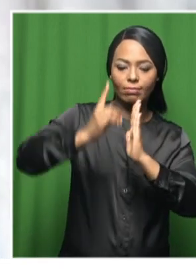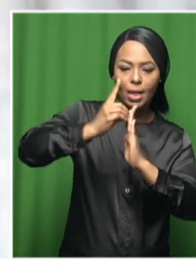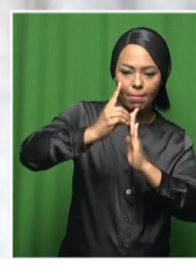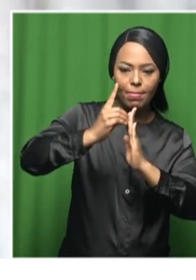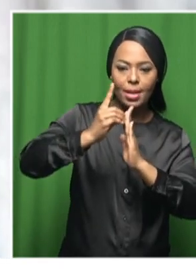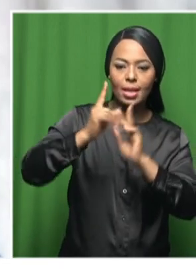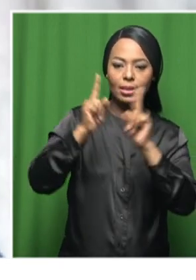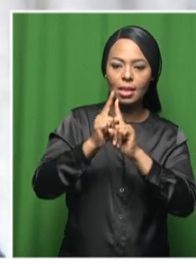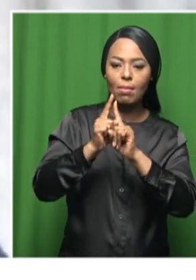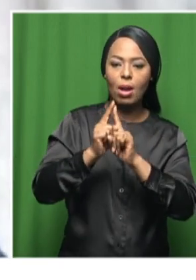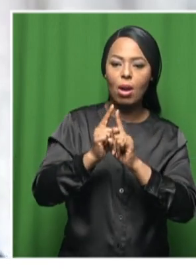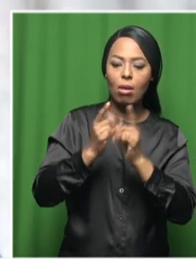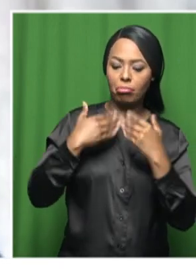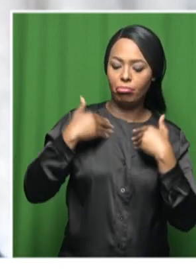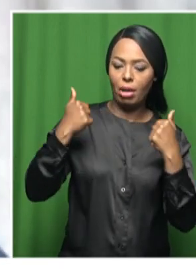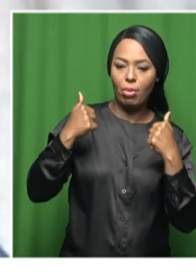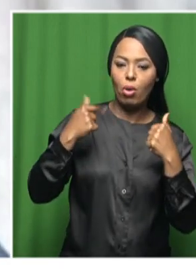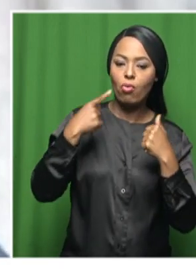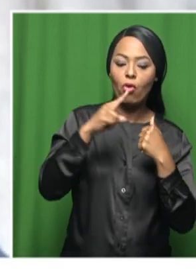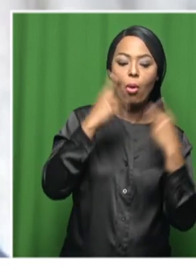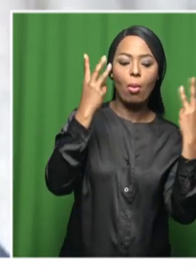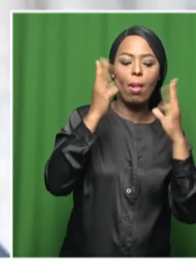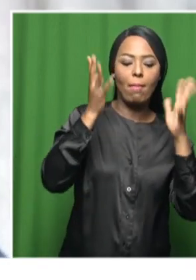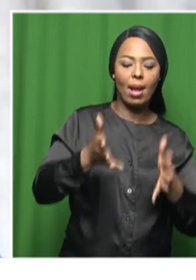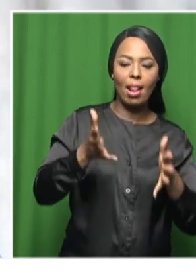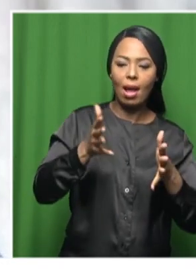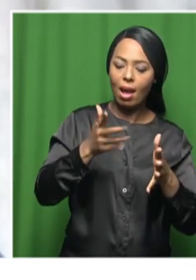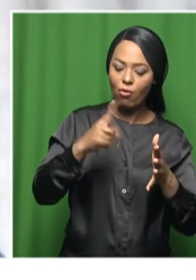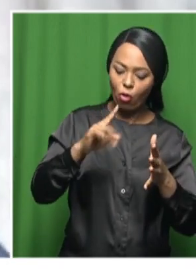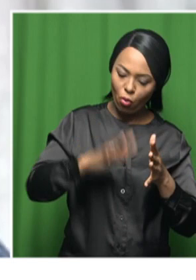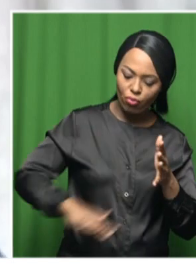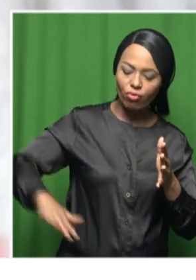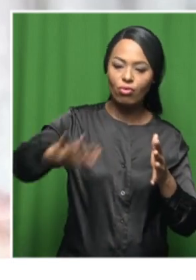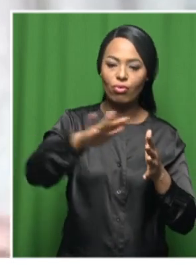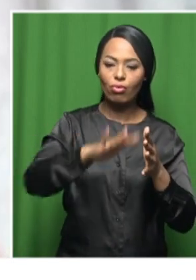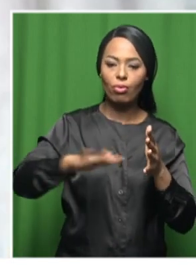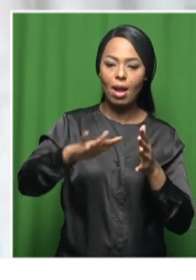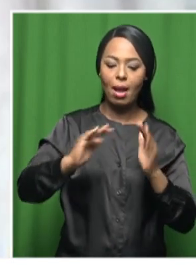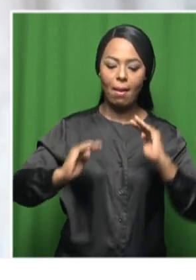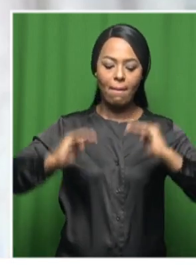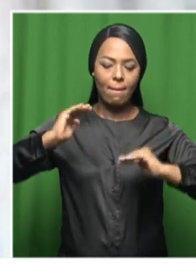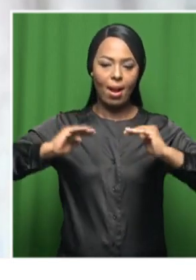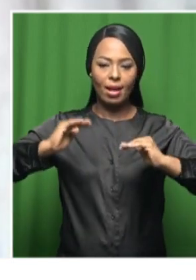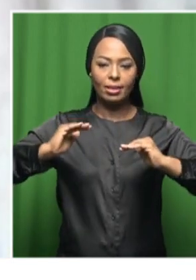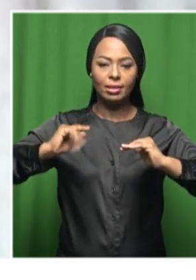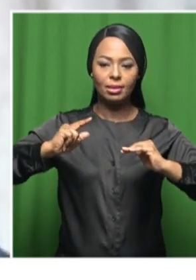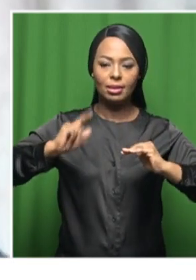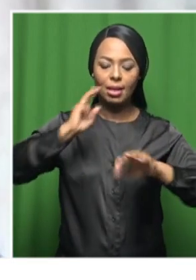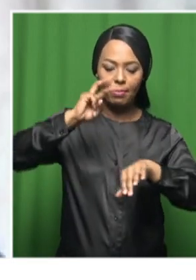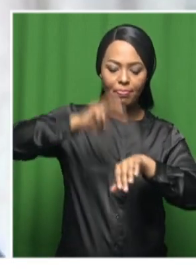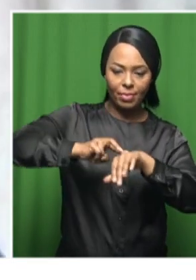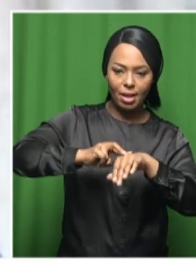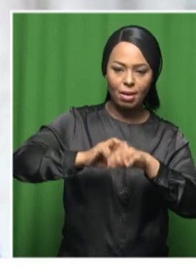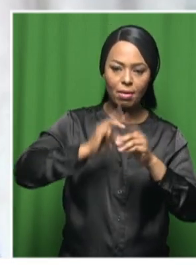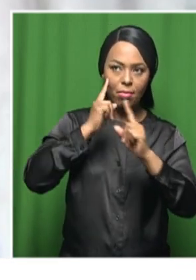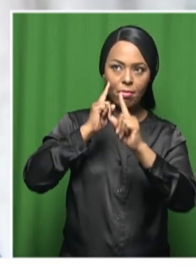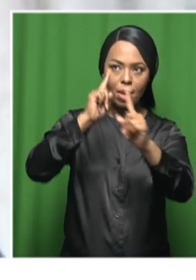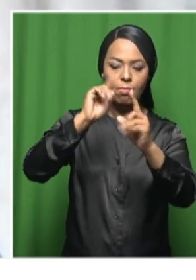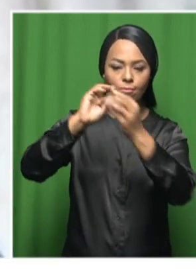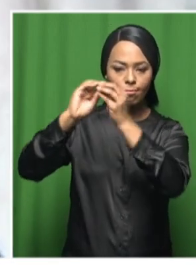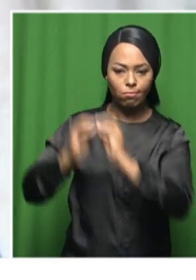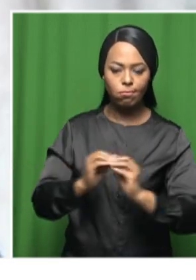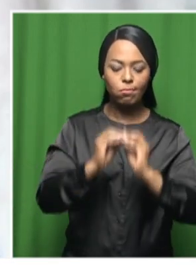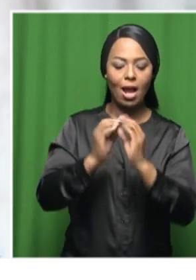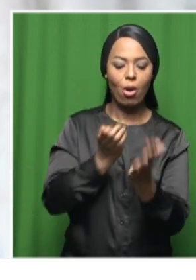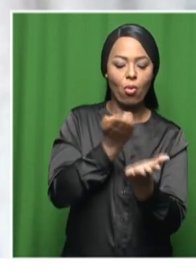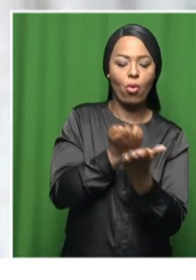not just for people, but also for the planet. So it's really about rebalancing and recalibrating the economy